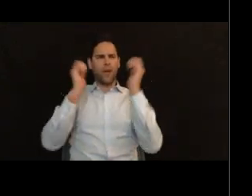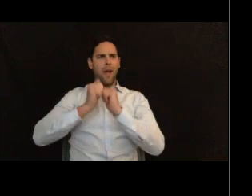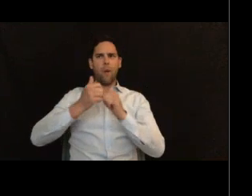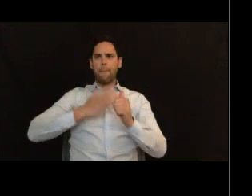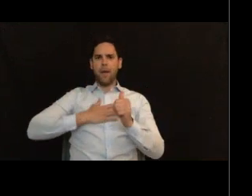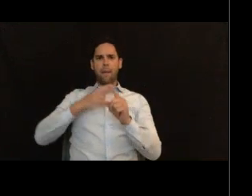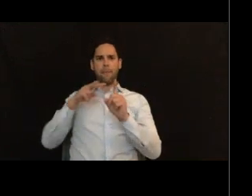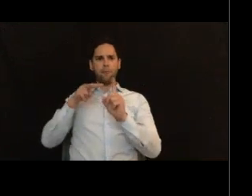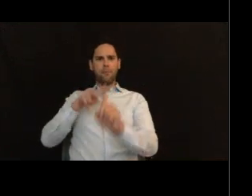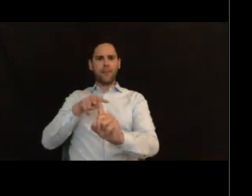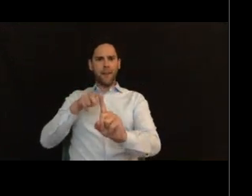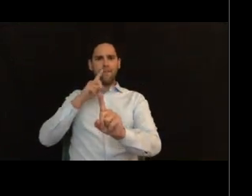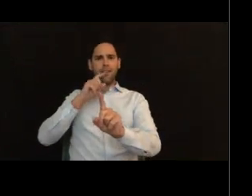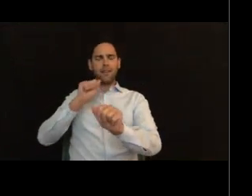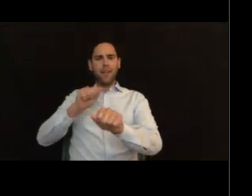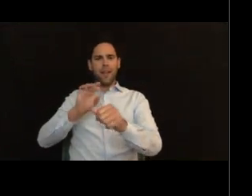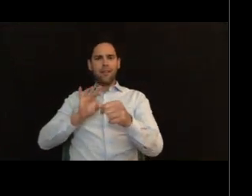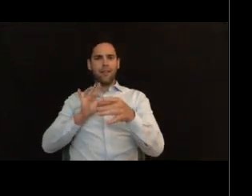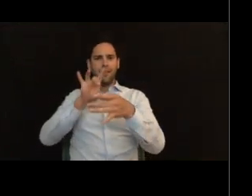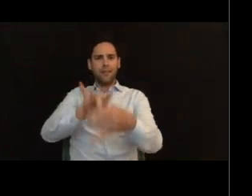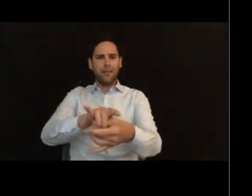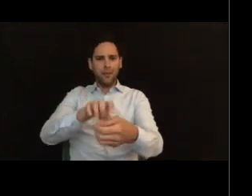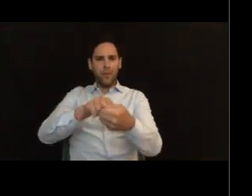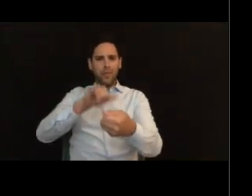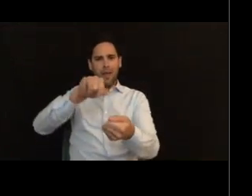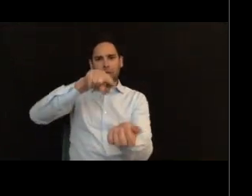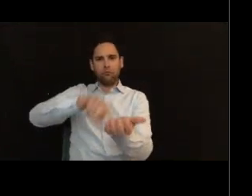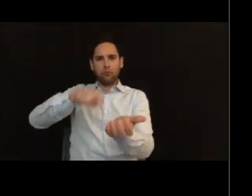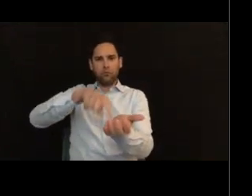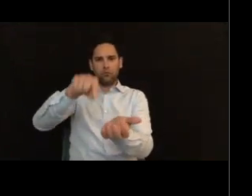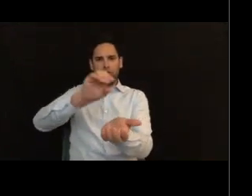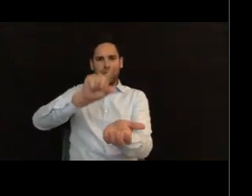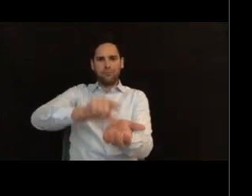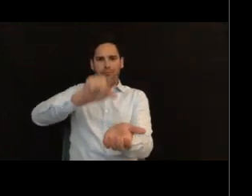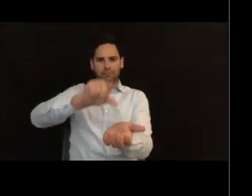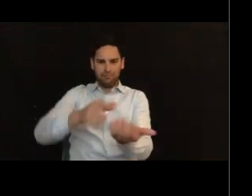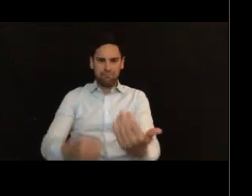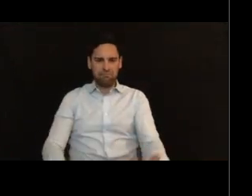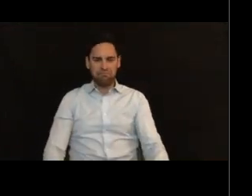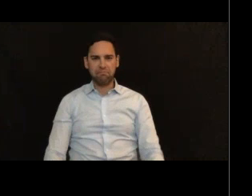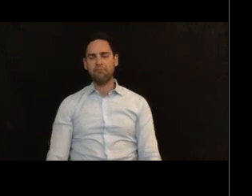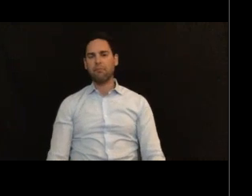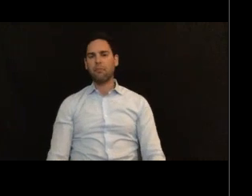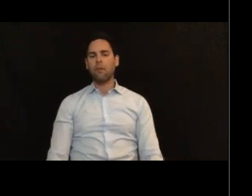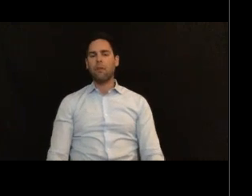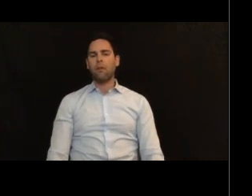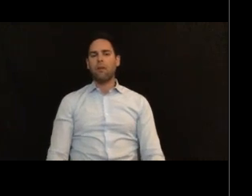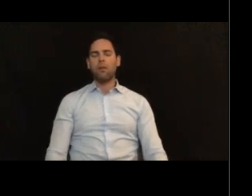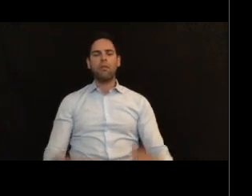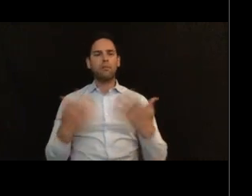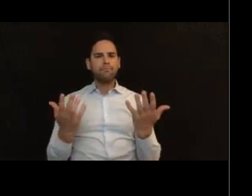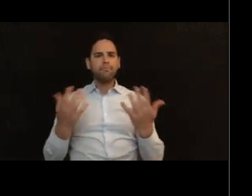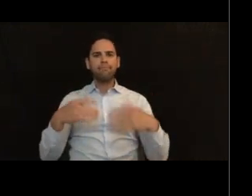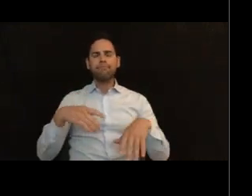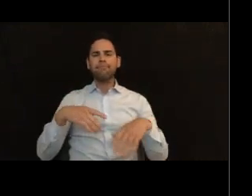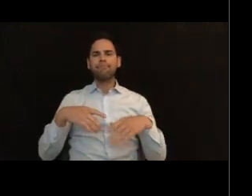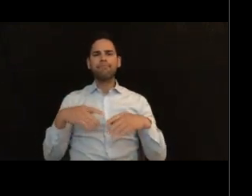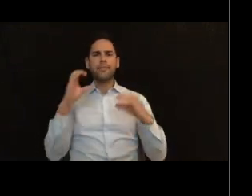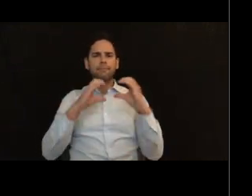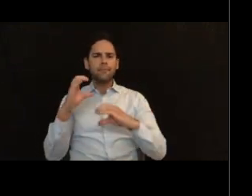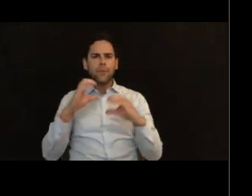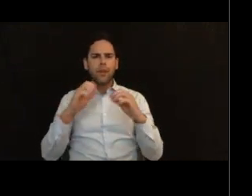done by that person. I'm going to be exploring kind of what the implications are of your identity overlapping with that of